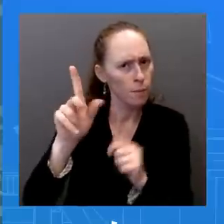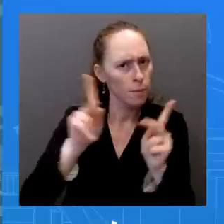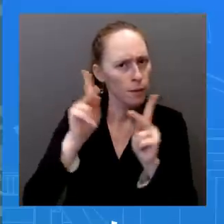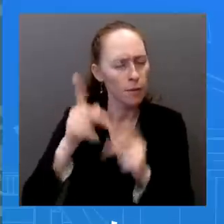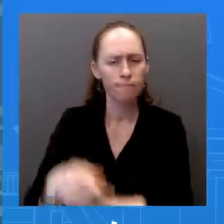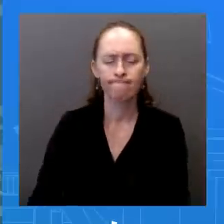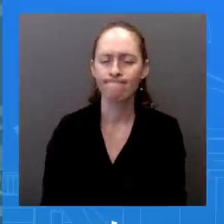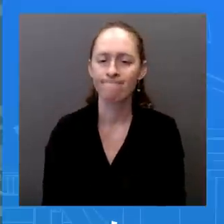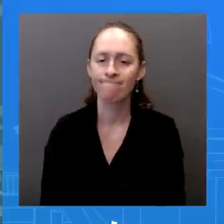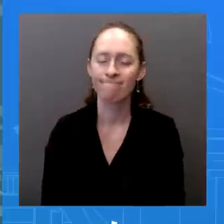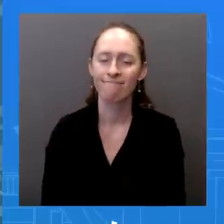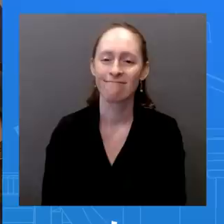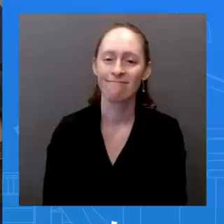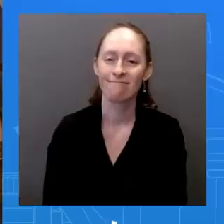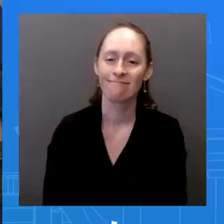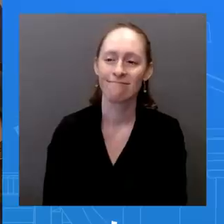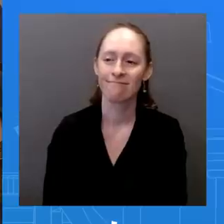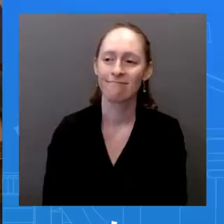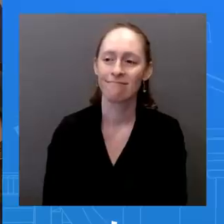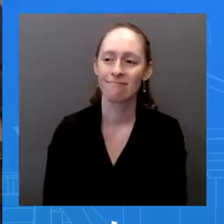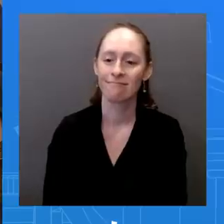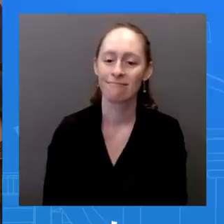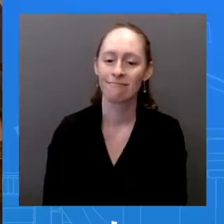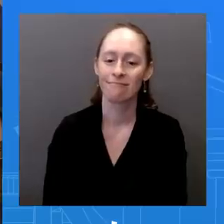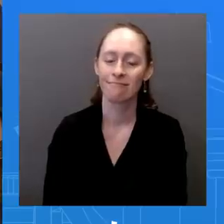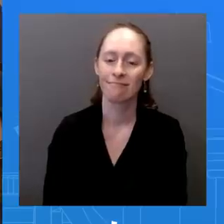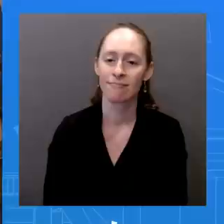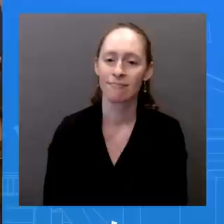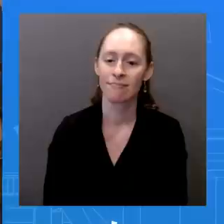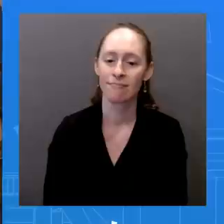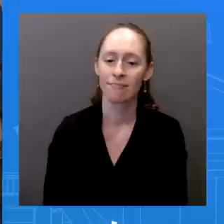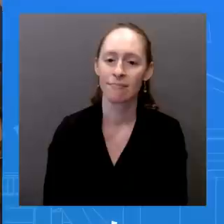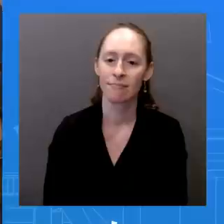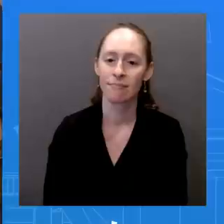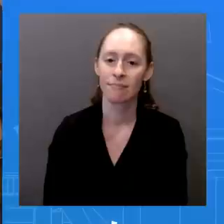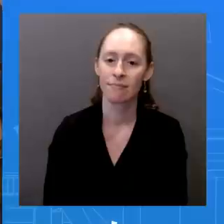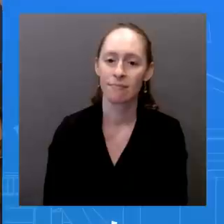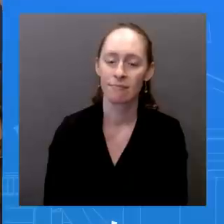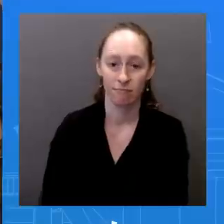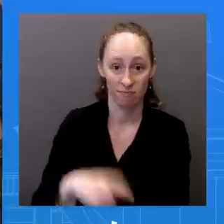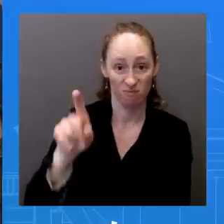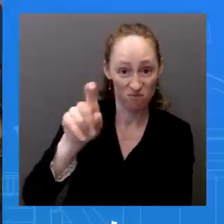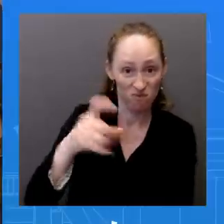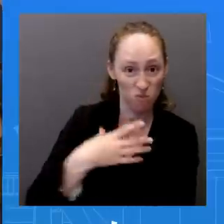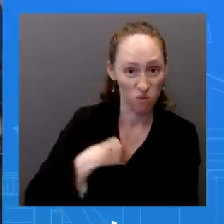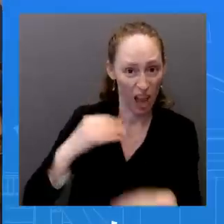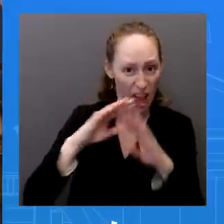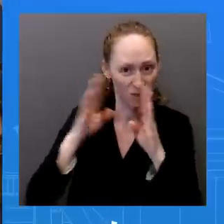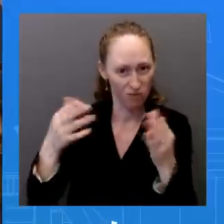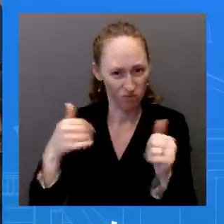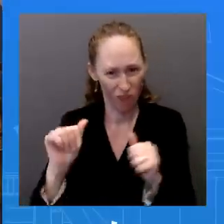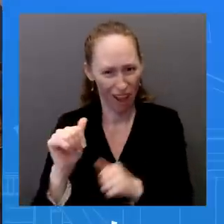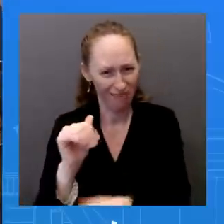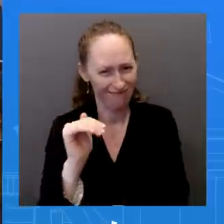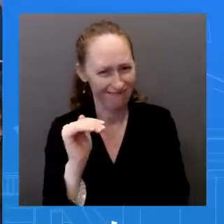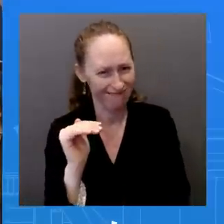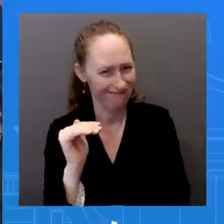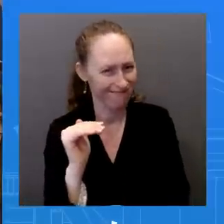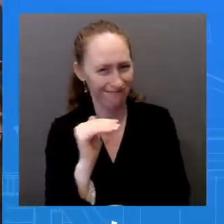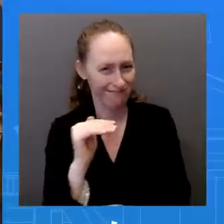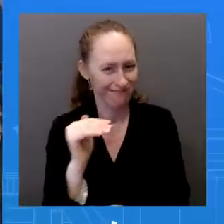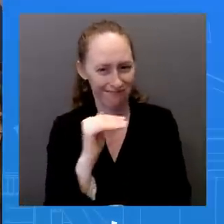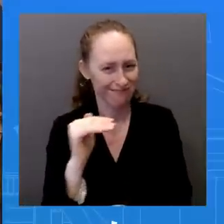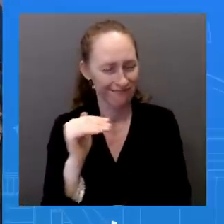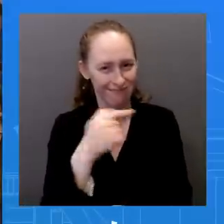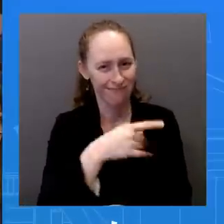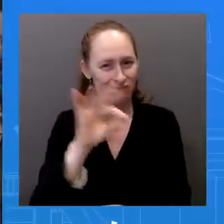Thanks, Karine. Did the White House ever try to get in touch with Governor DeSantis or Governor Abbott about this to try to reach some